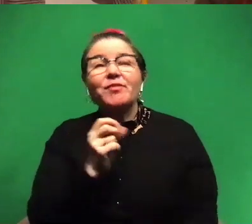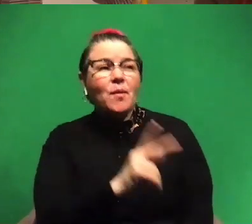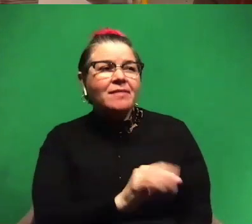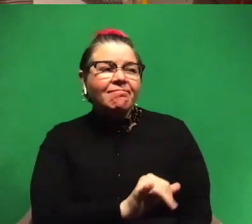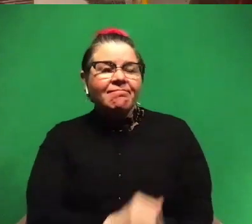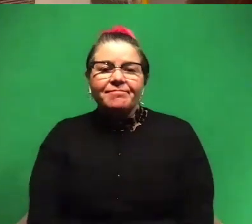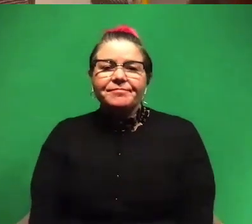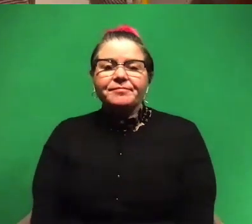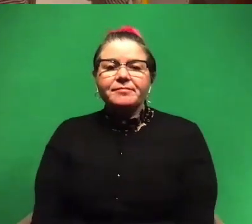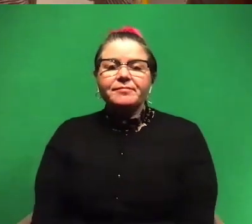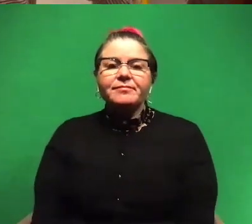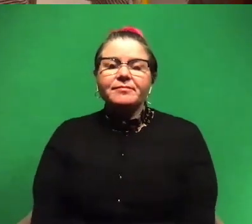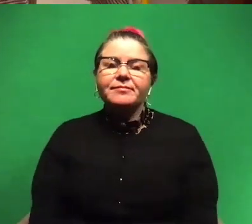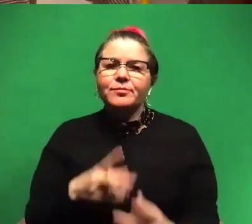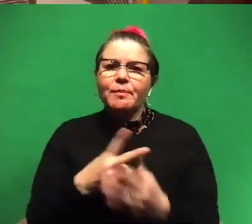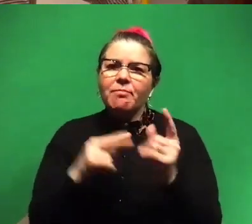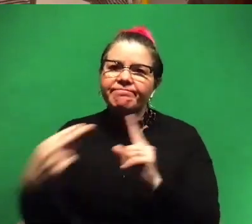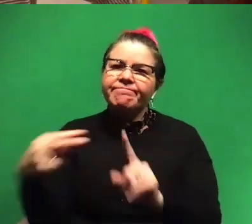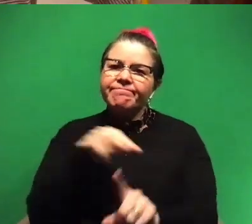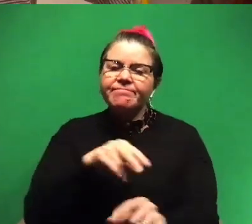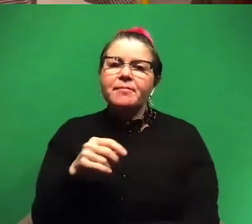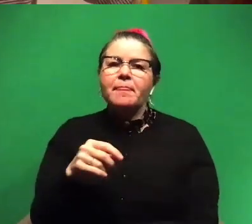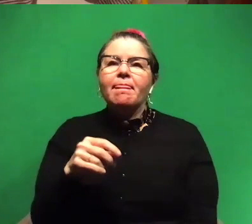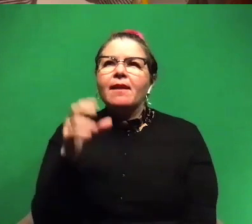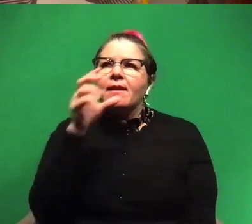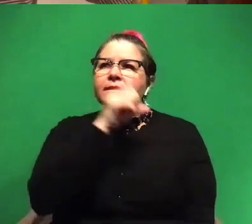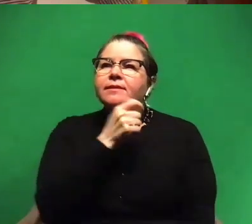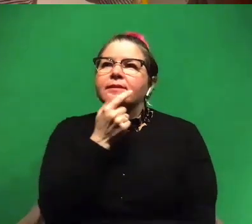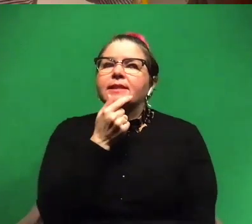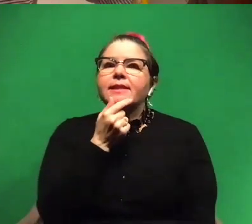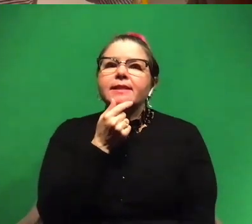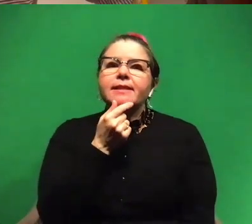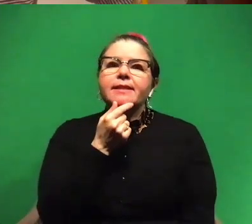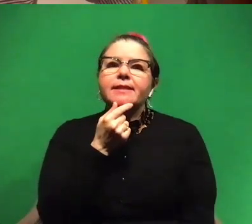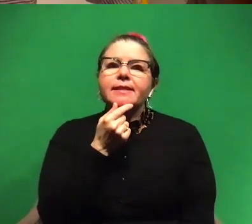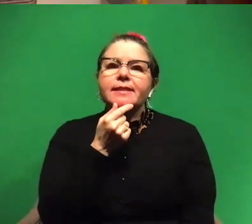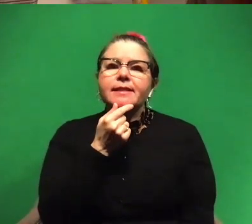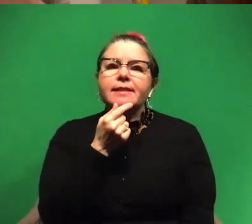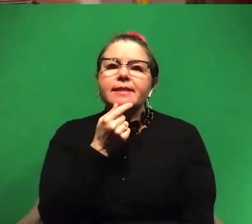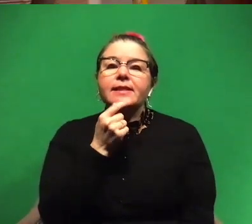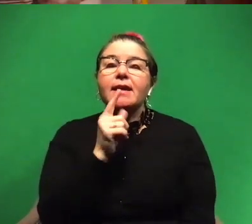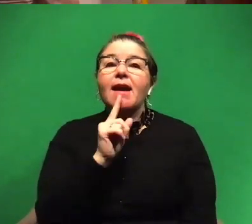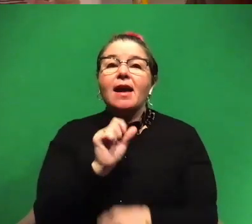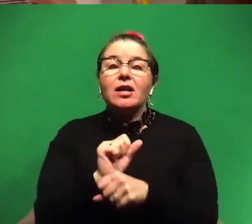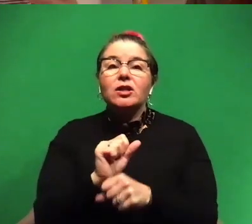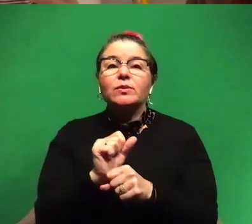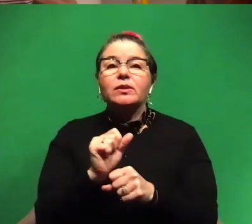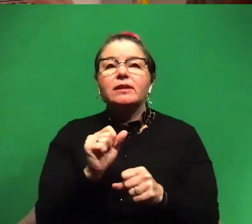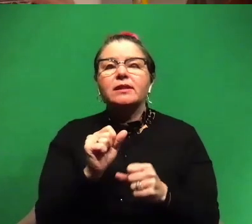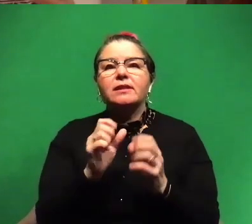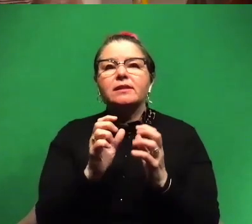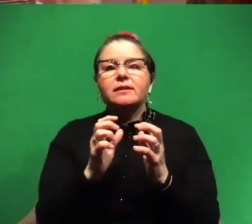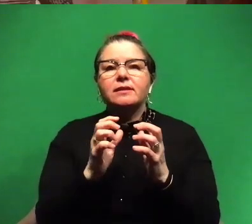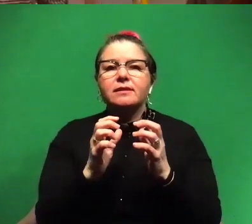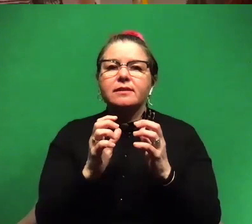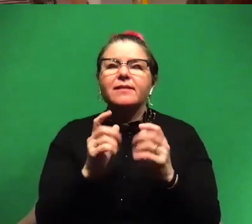back to all angles. Yeah, I guess it's So when you're actually kind of taking apart,